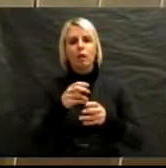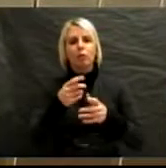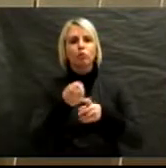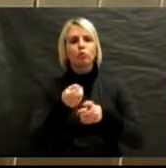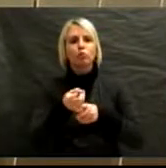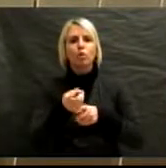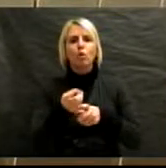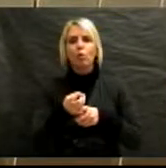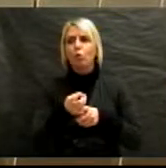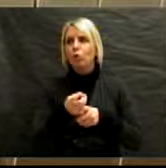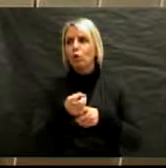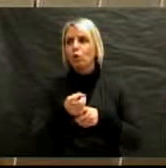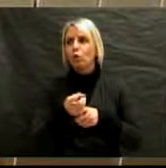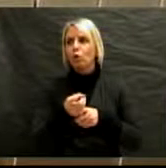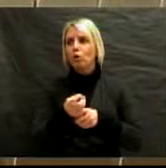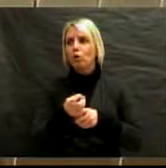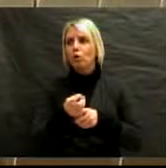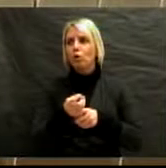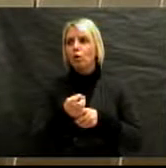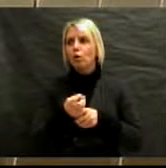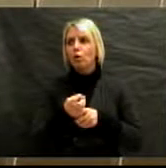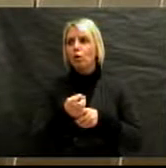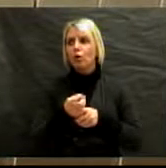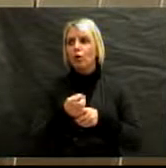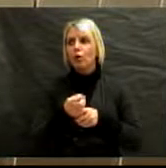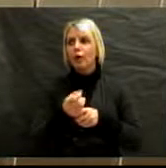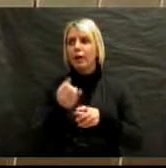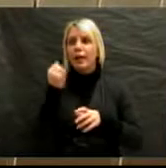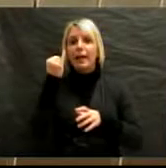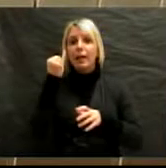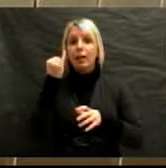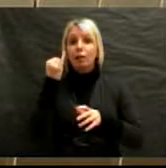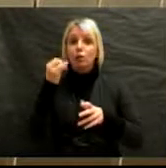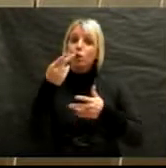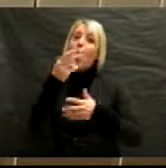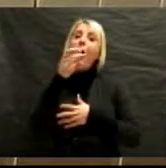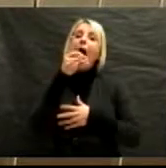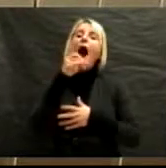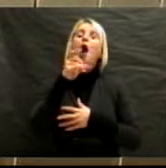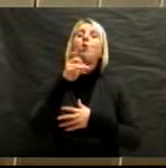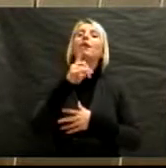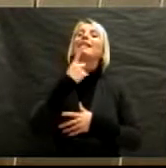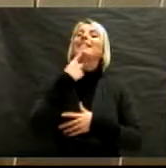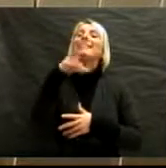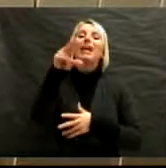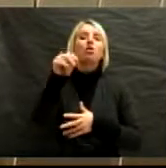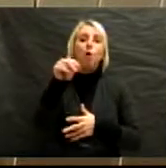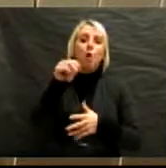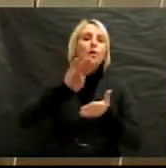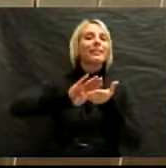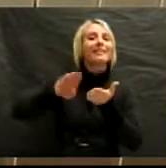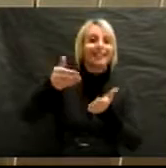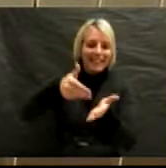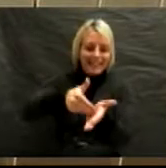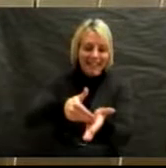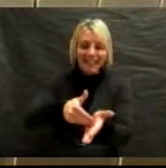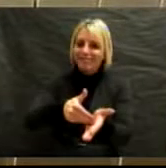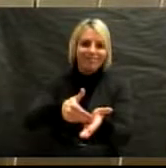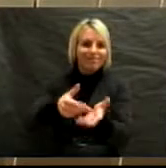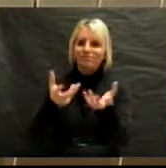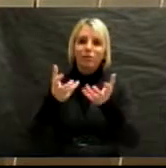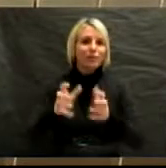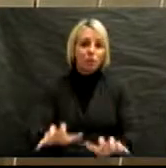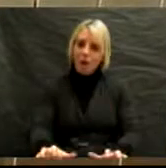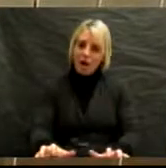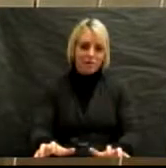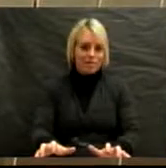that indicate that you are declining the nomination? I am. I'm just getting used to how to use that stand, you know, so. So Mr.